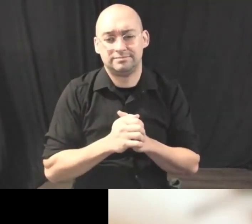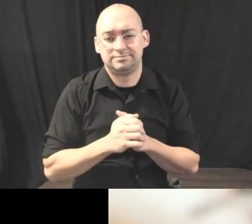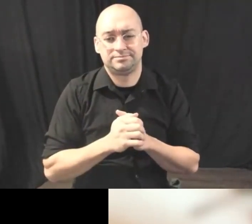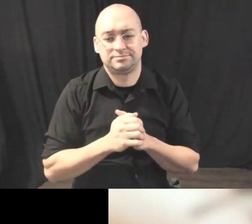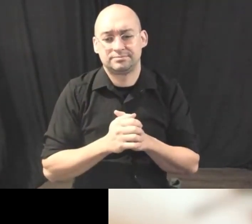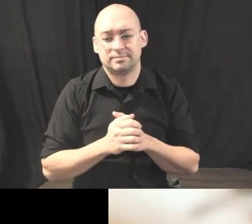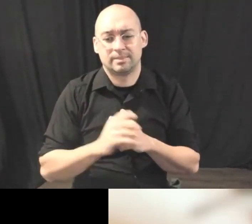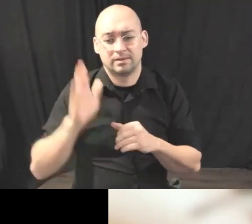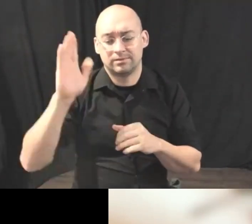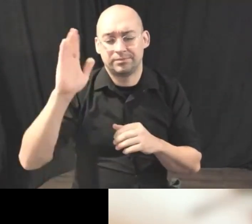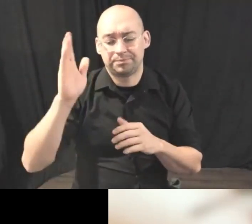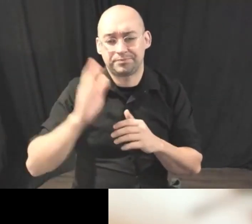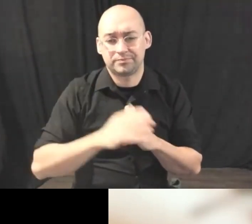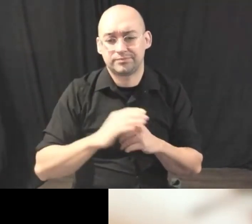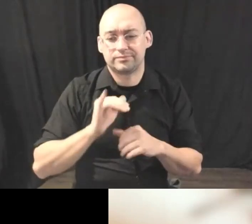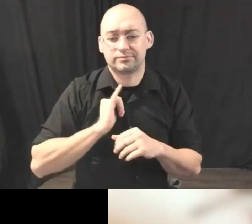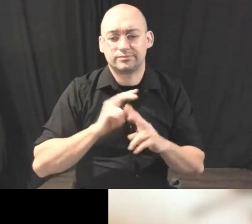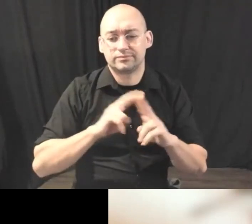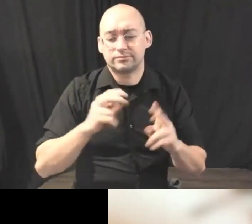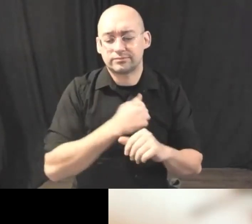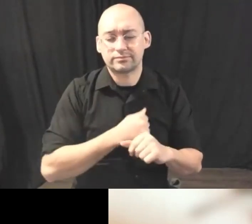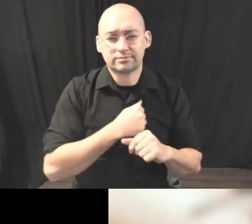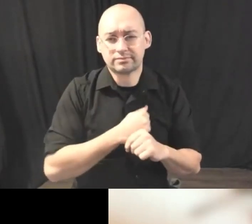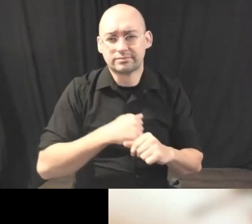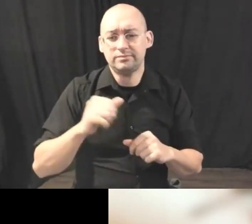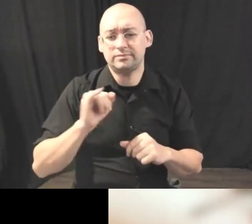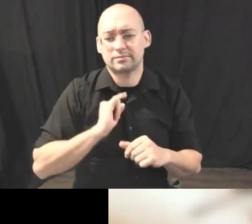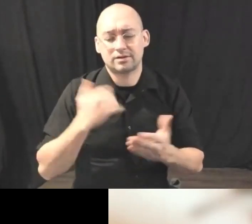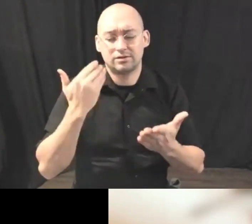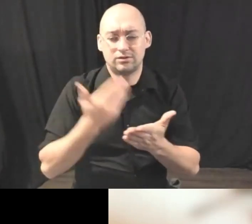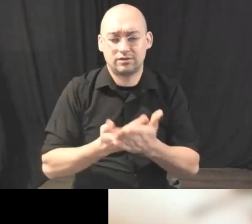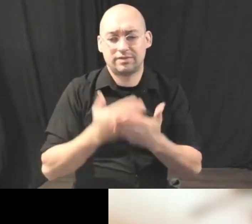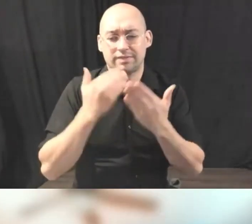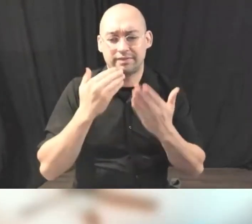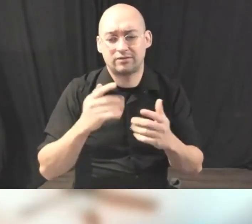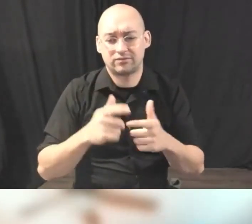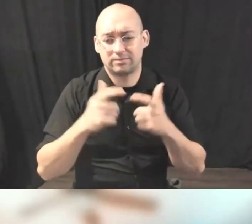I am so sorry. Yes, I made it, and thank you so much.